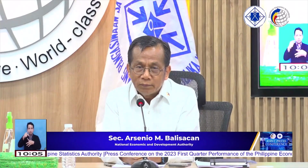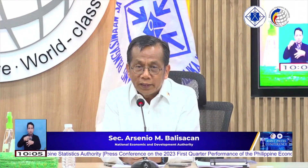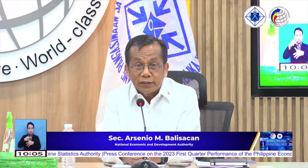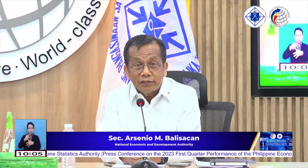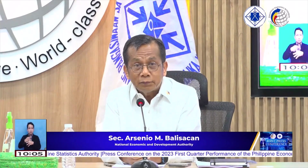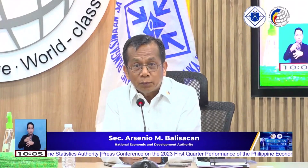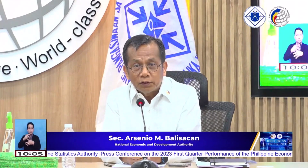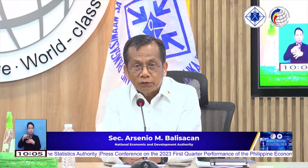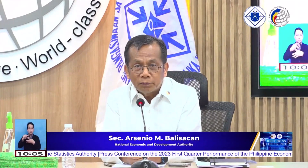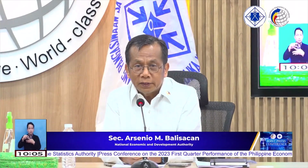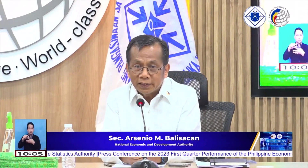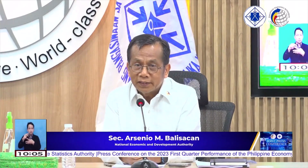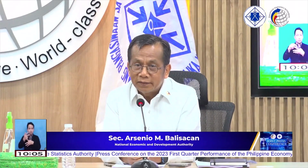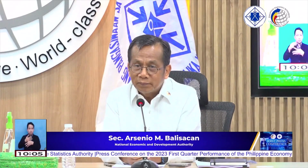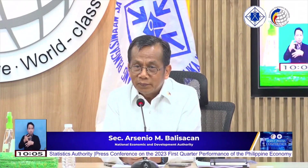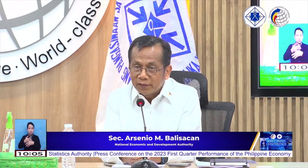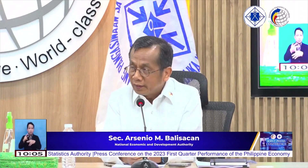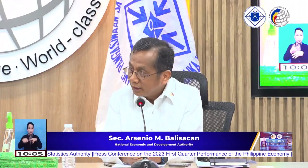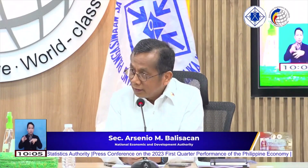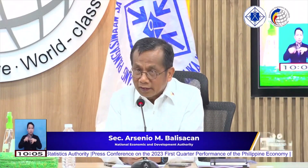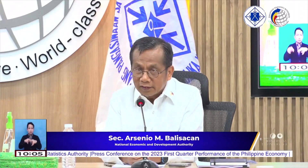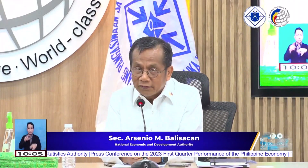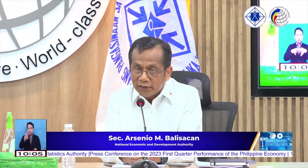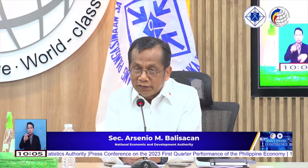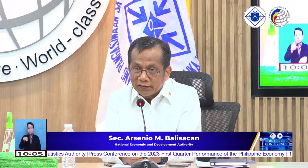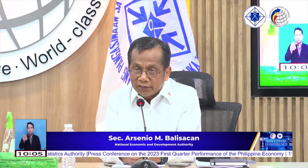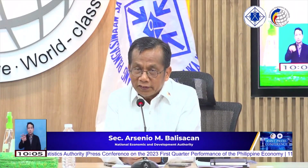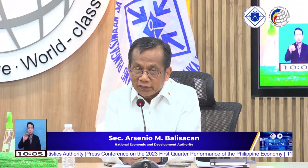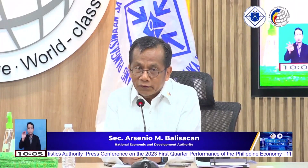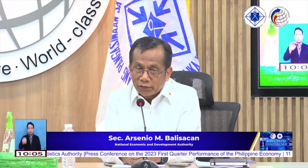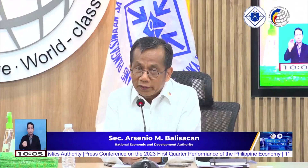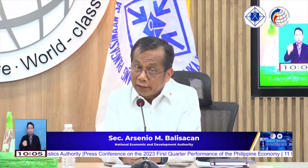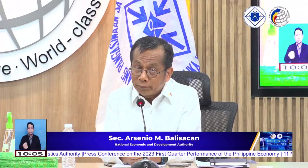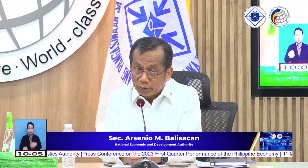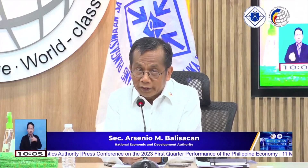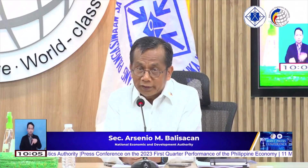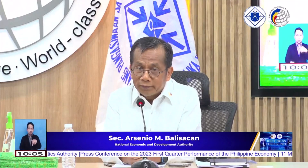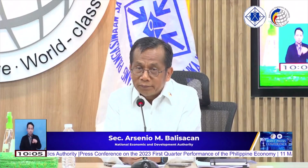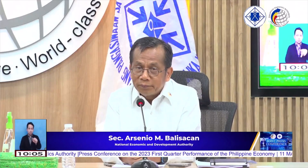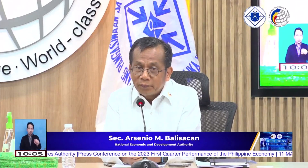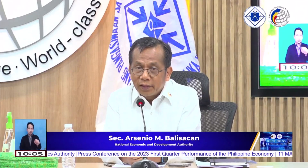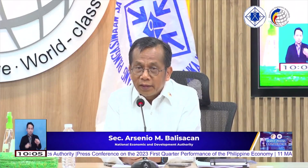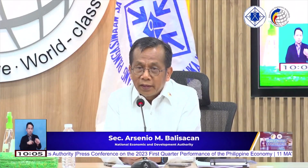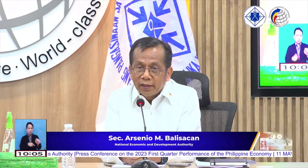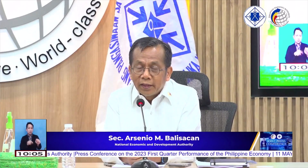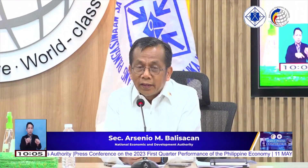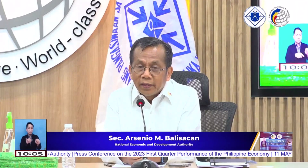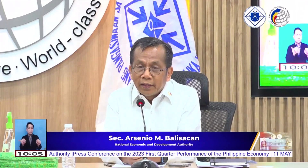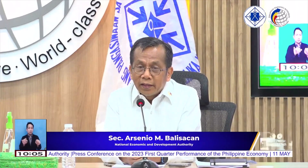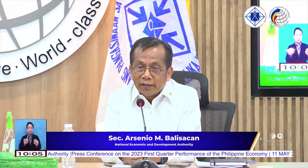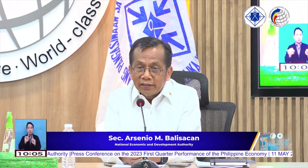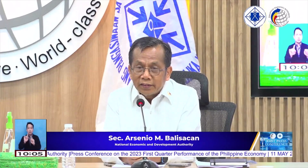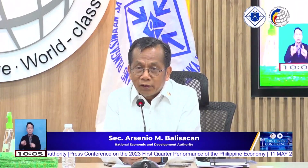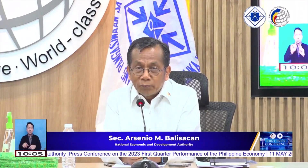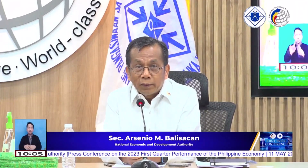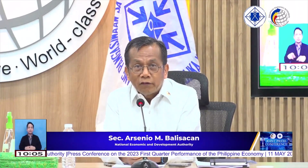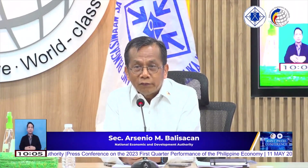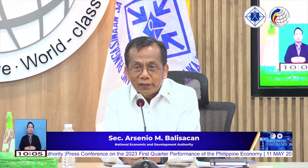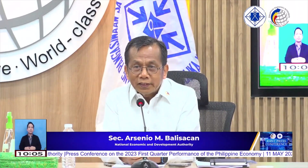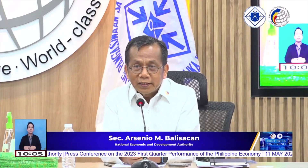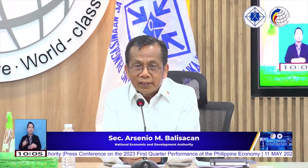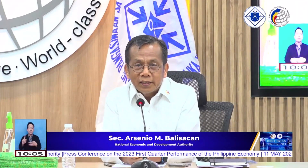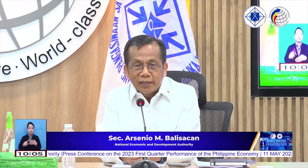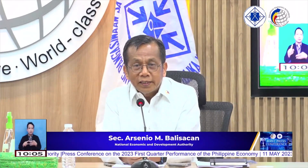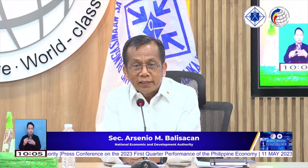by 6.4% as the Philippine Statistics Authority reported. This growth performance